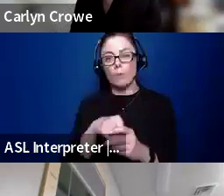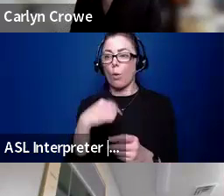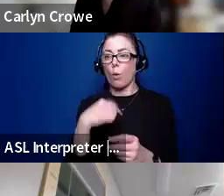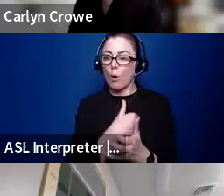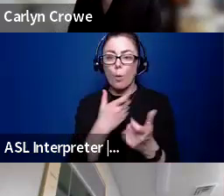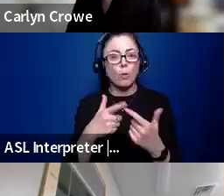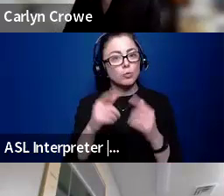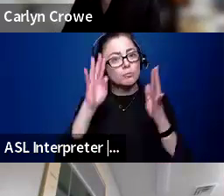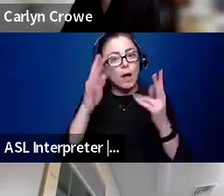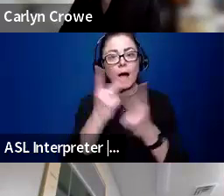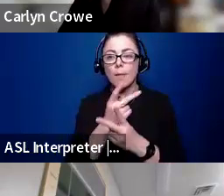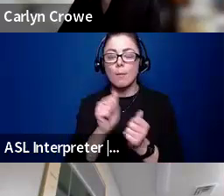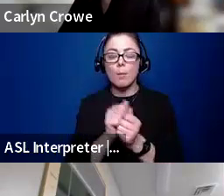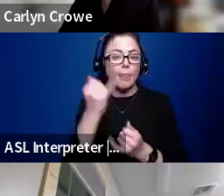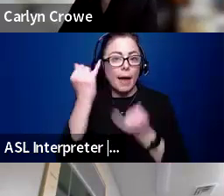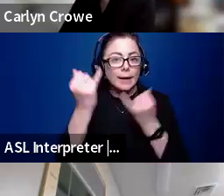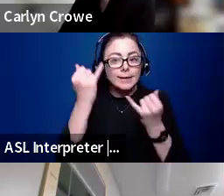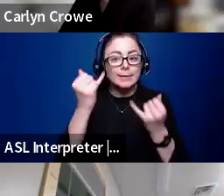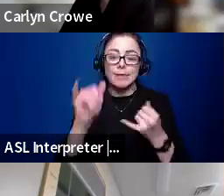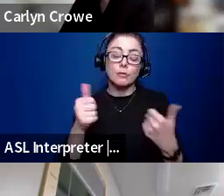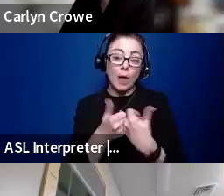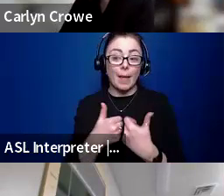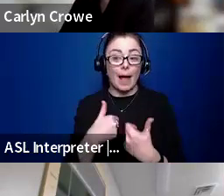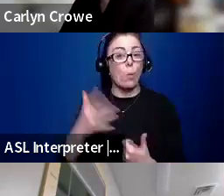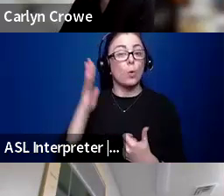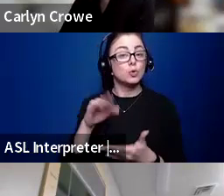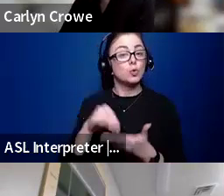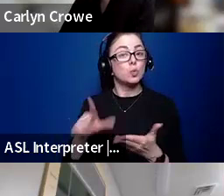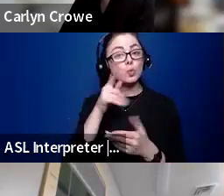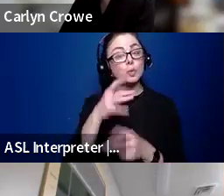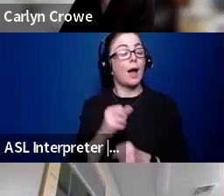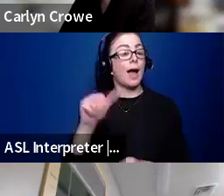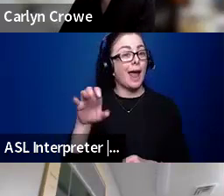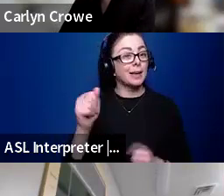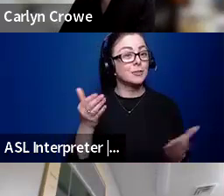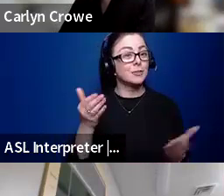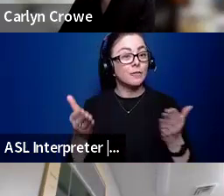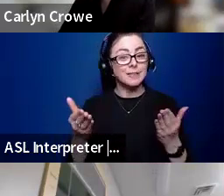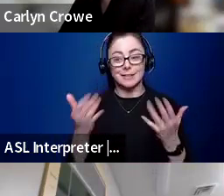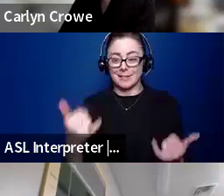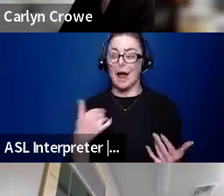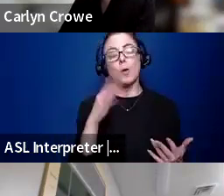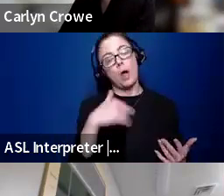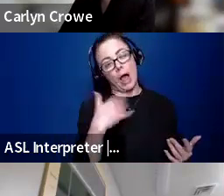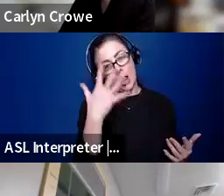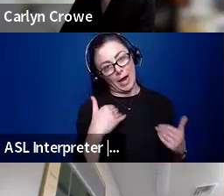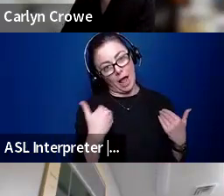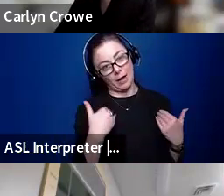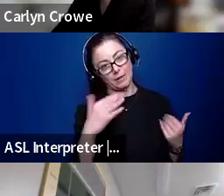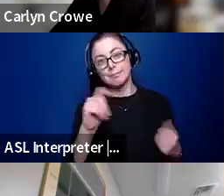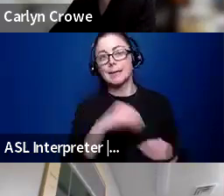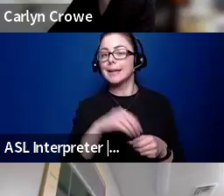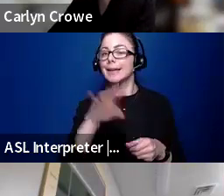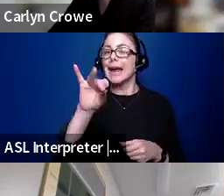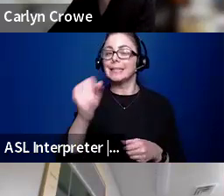challenging. I was a student that received AEA services from, I know I look really young, but in the 80s, I received speech